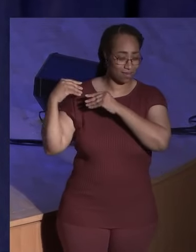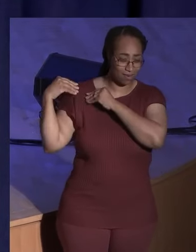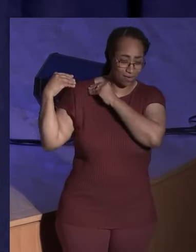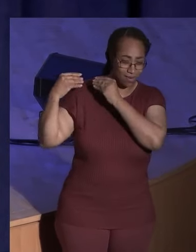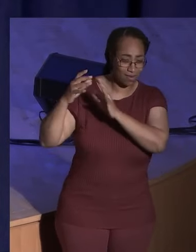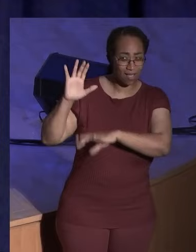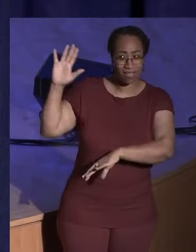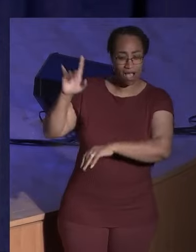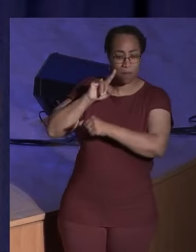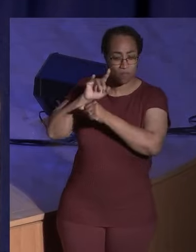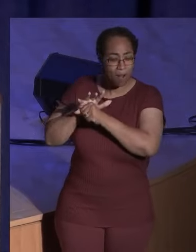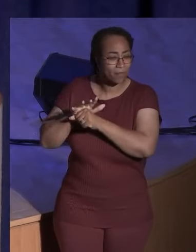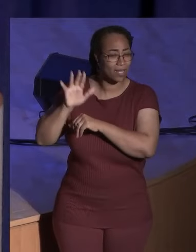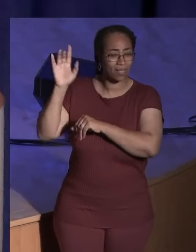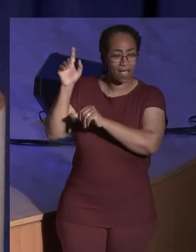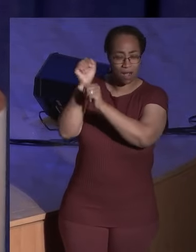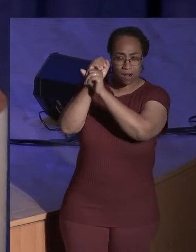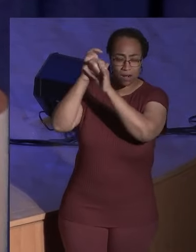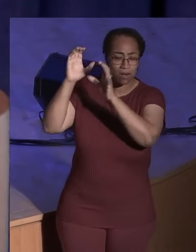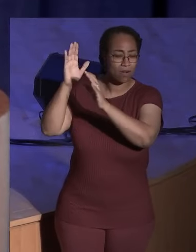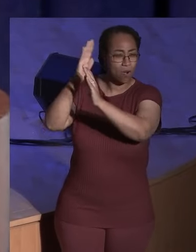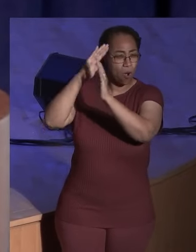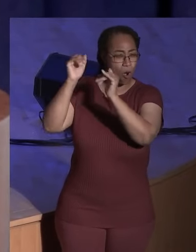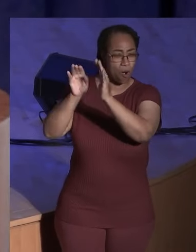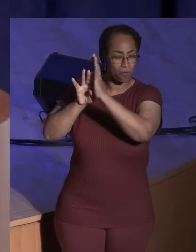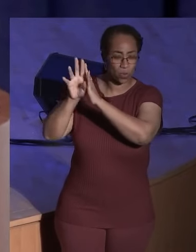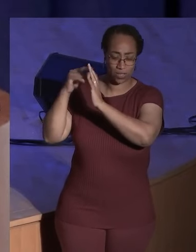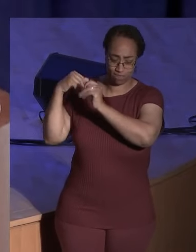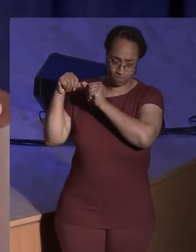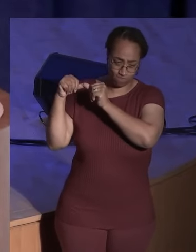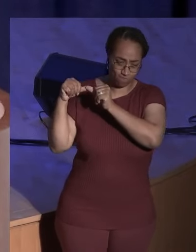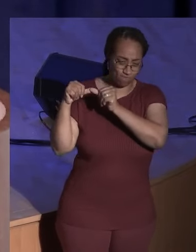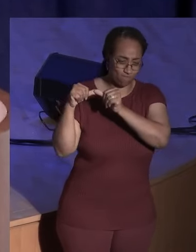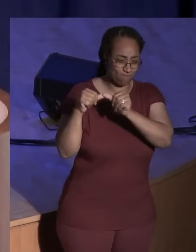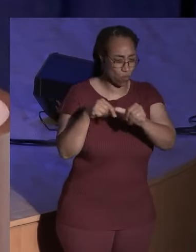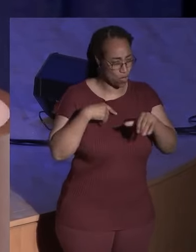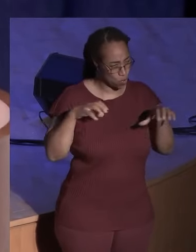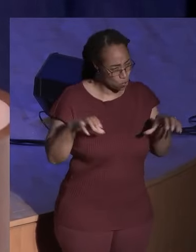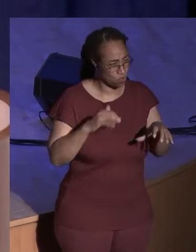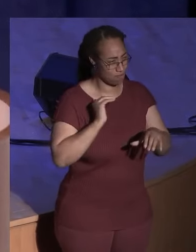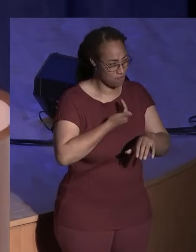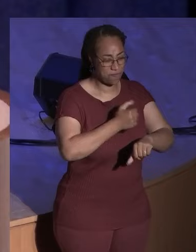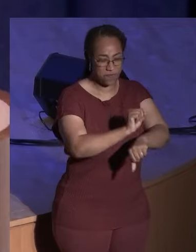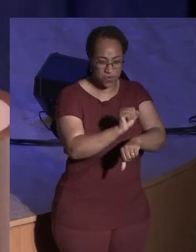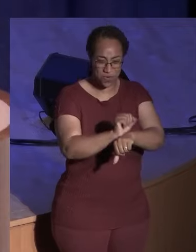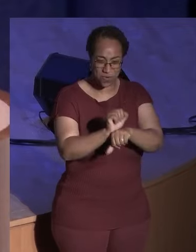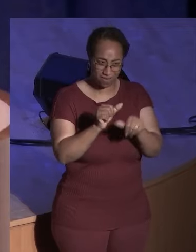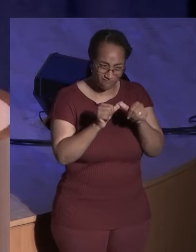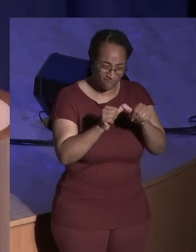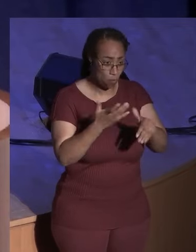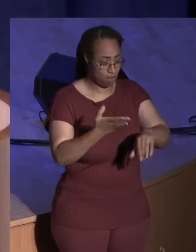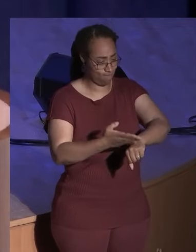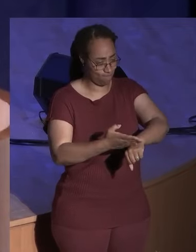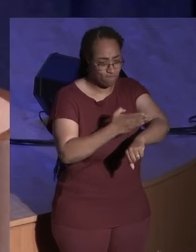their hope, and we do this work with an eye towards the future. In